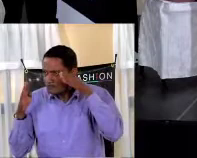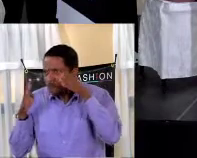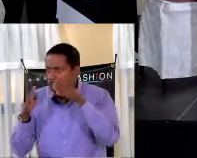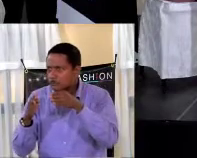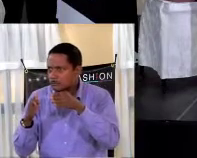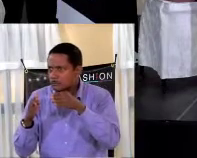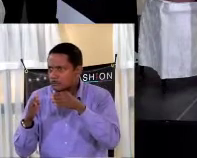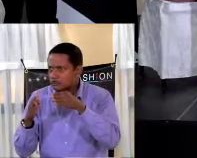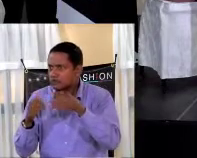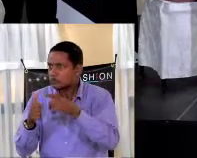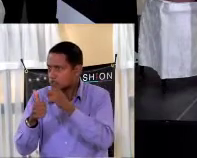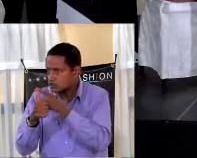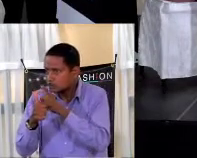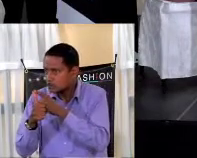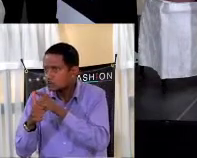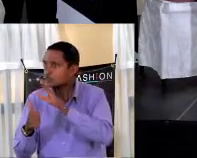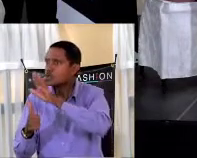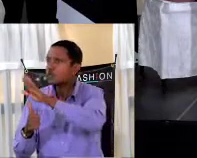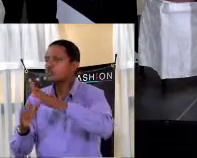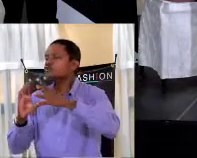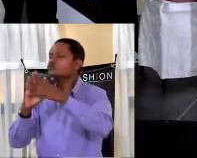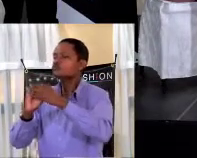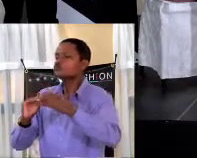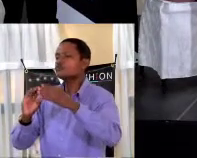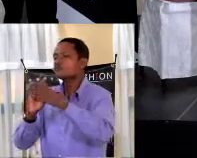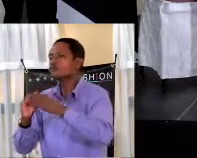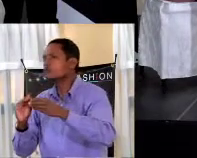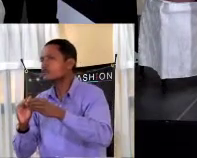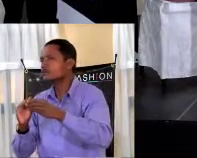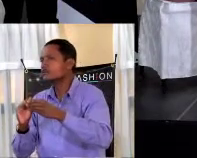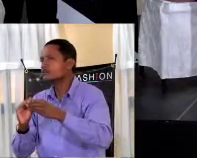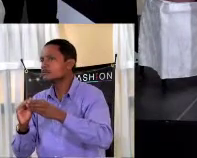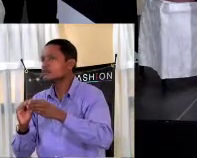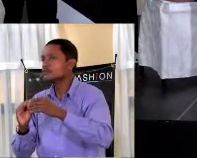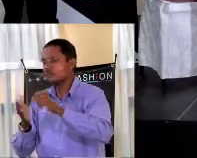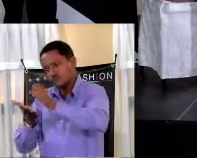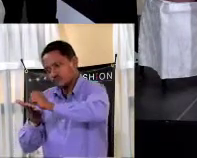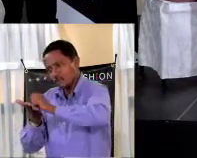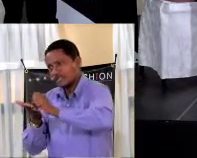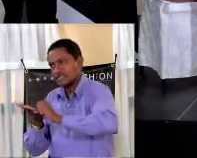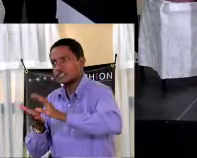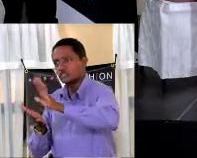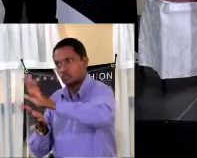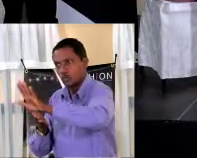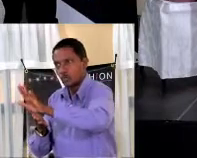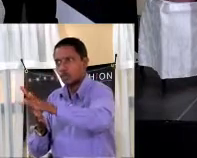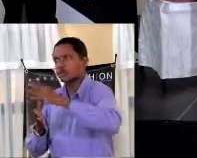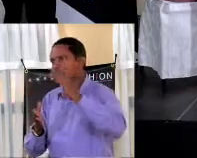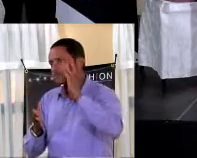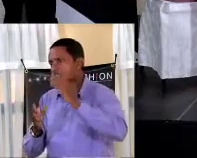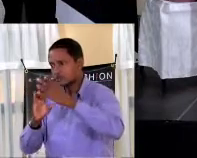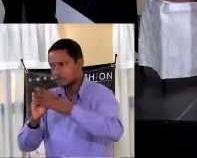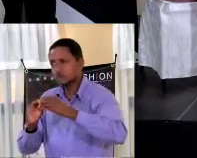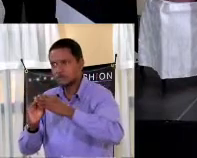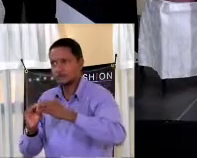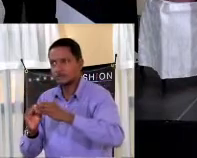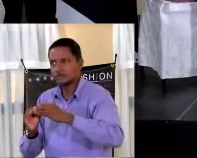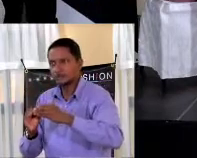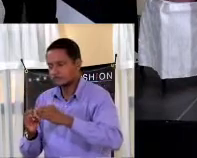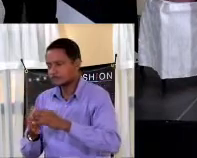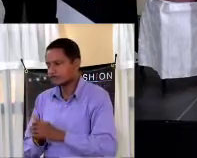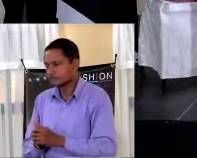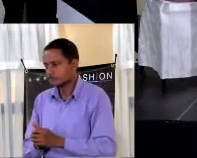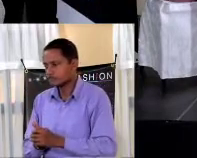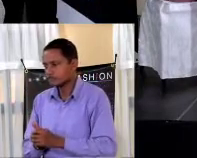on, one, what your story is, knowing your story, writing your story, telling your story from a macro and a micro